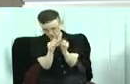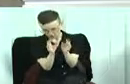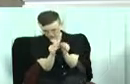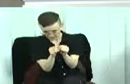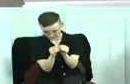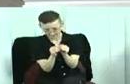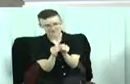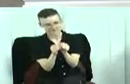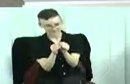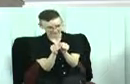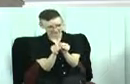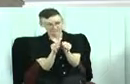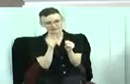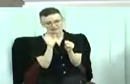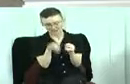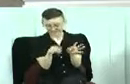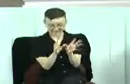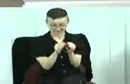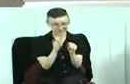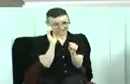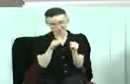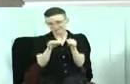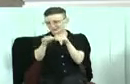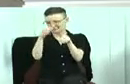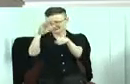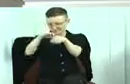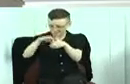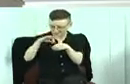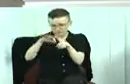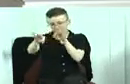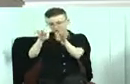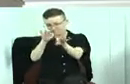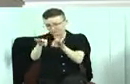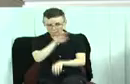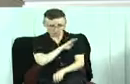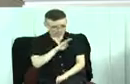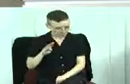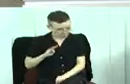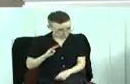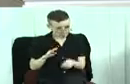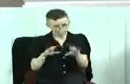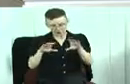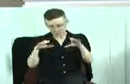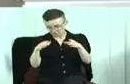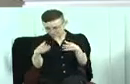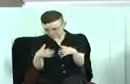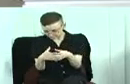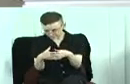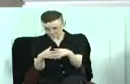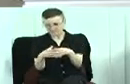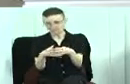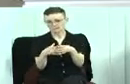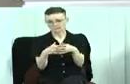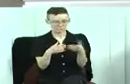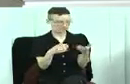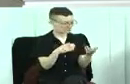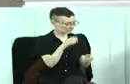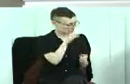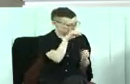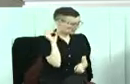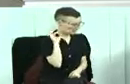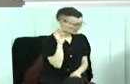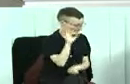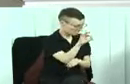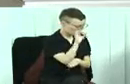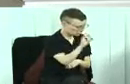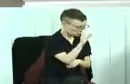And during that congregational meeting, we're going to be electing board members, electing individuals to an open seat on the pastoral search team. We are going